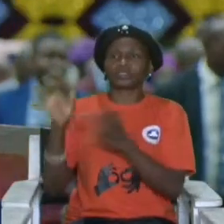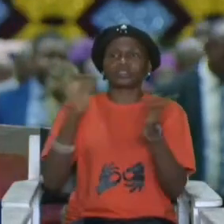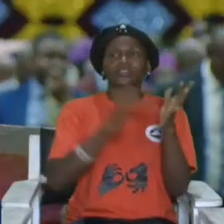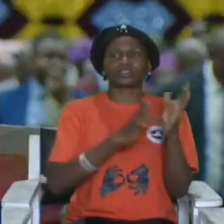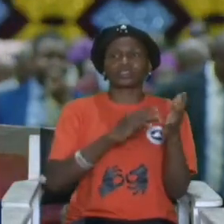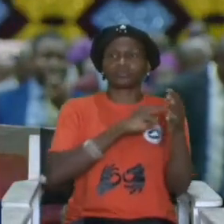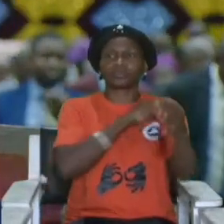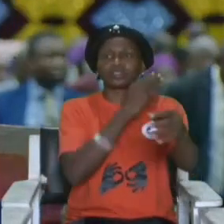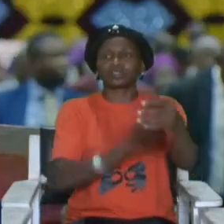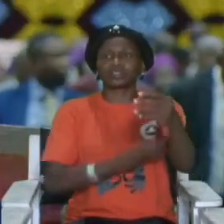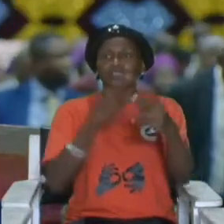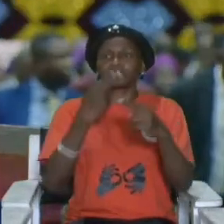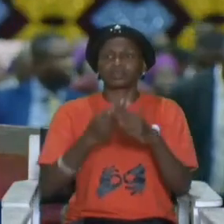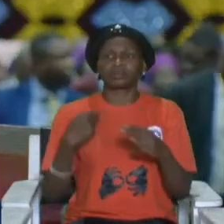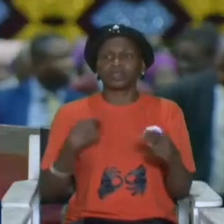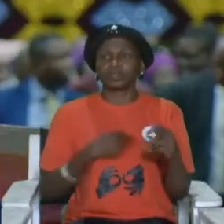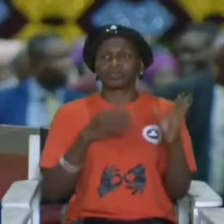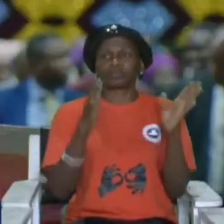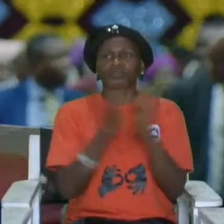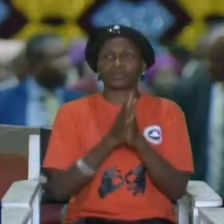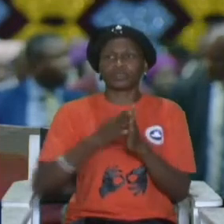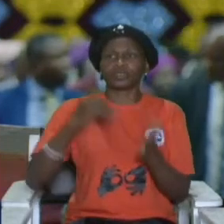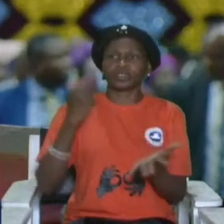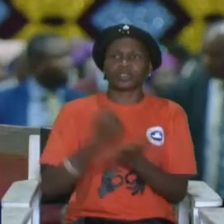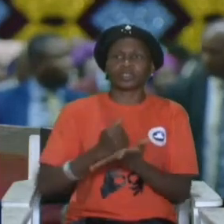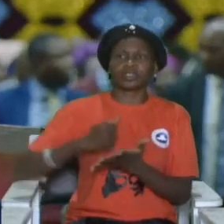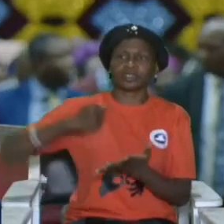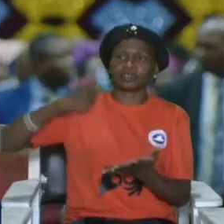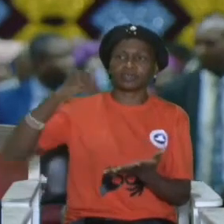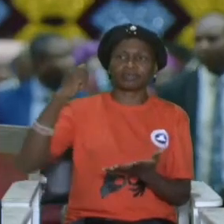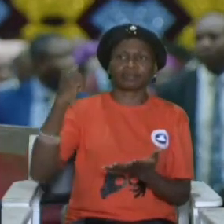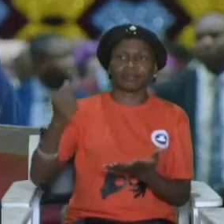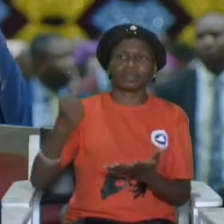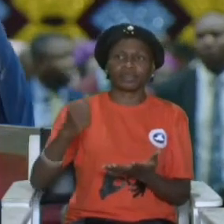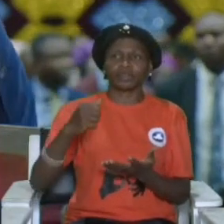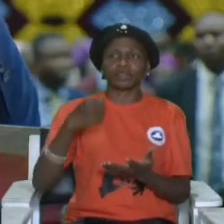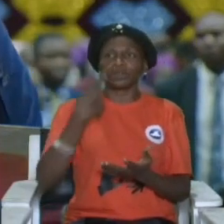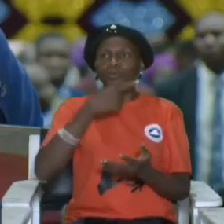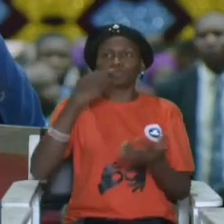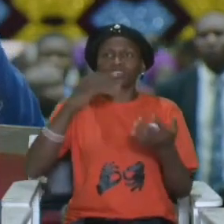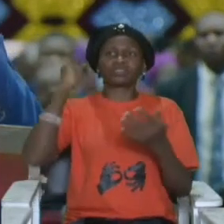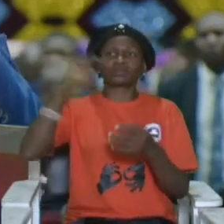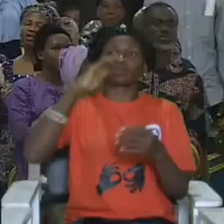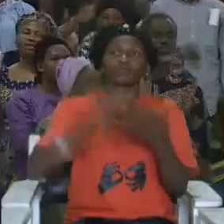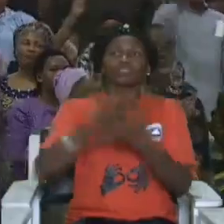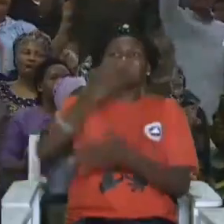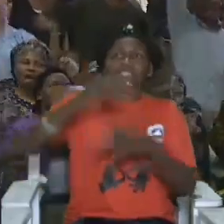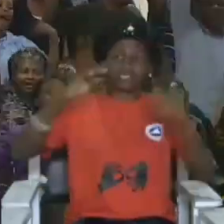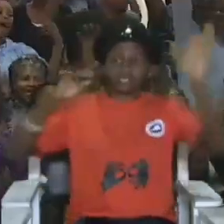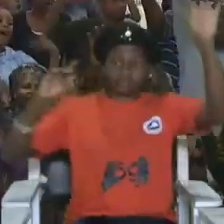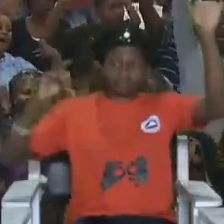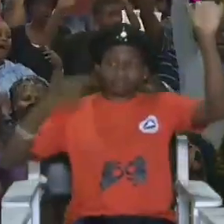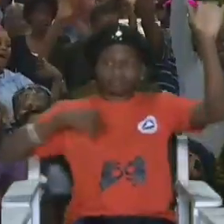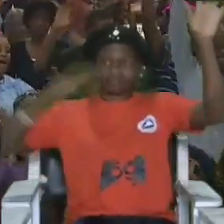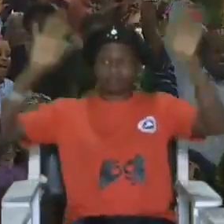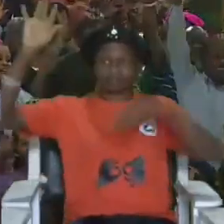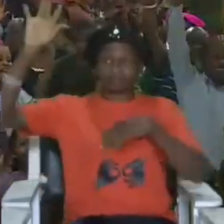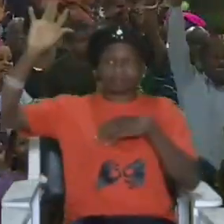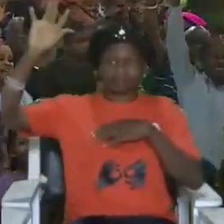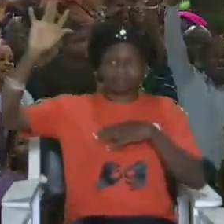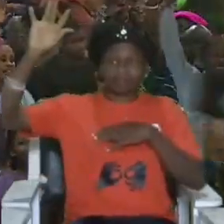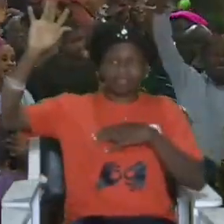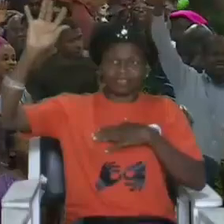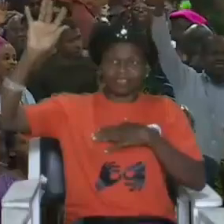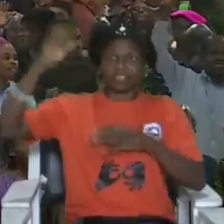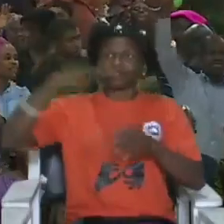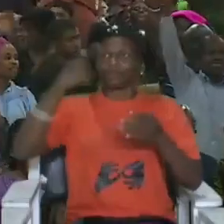Jesus' mighty name we have prayed. Whose testimony is going to be the next? I know you didn't